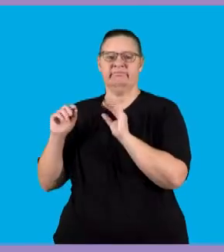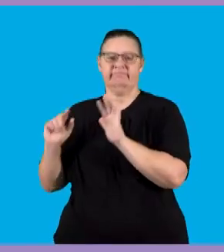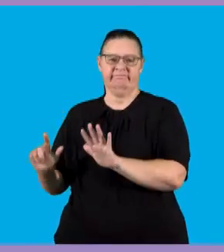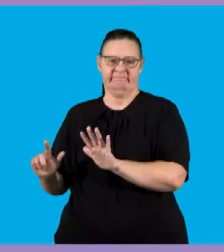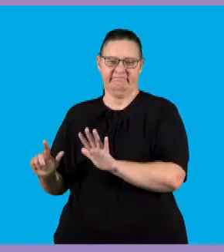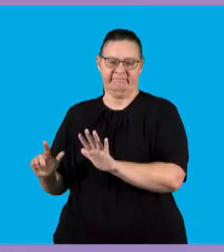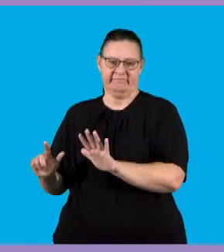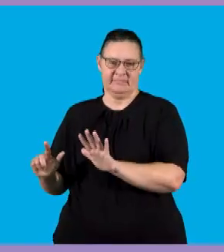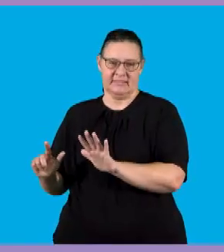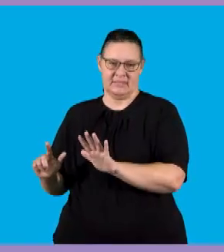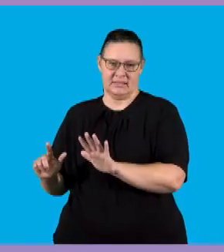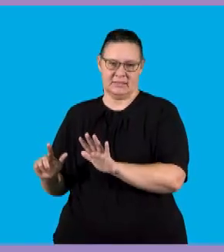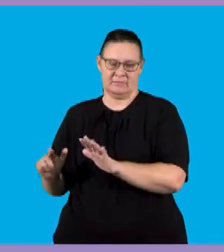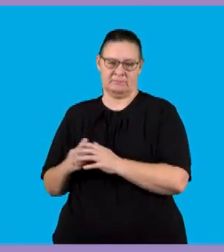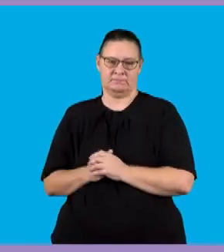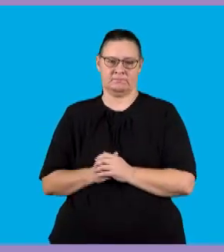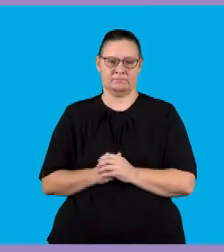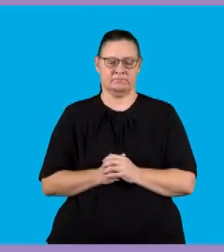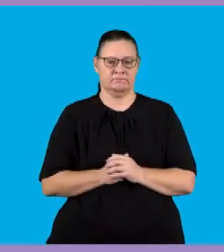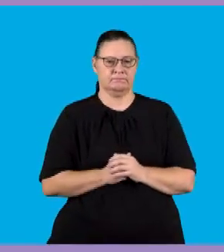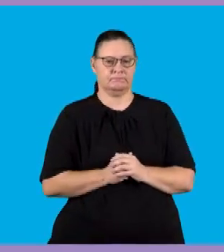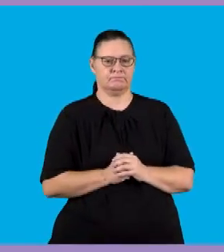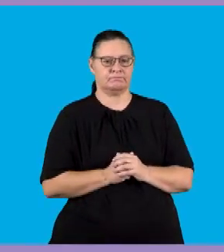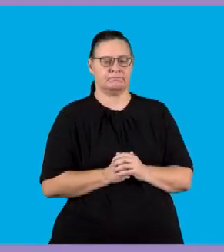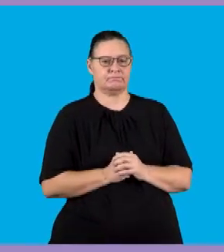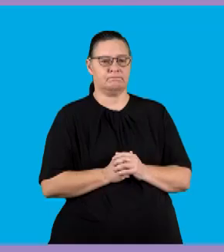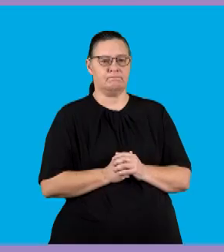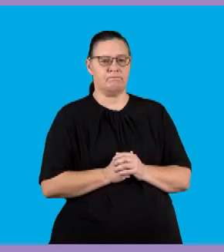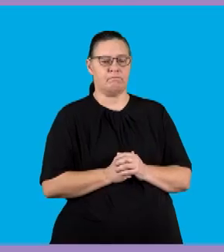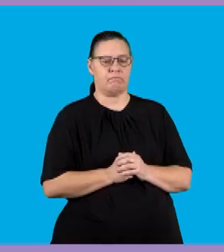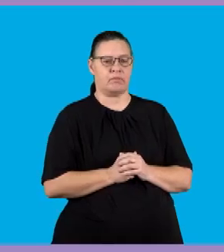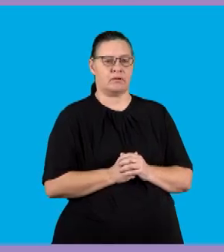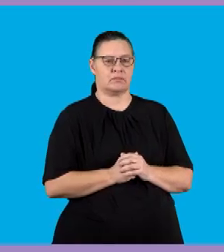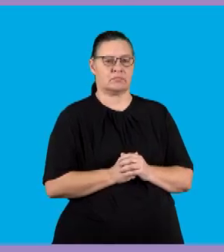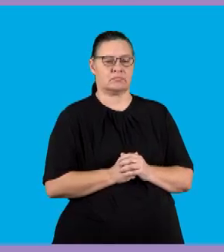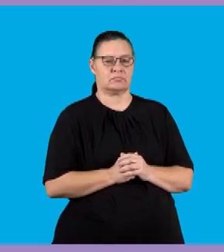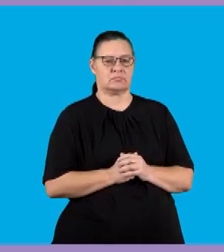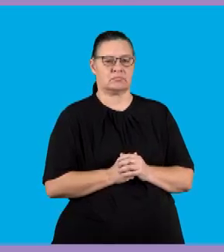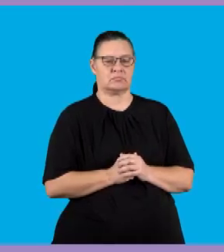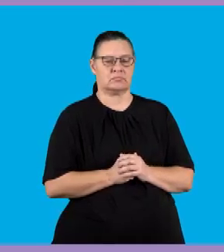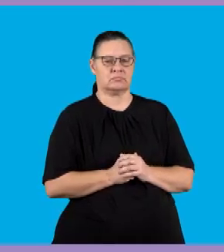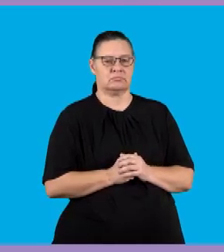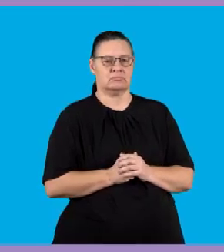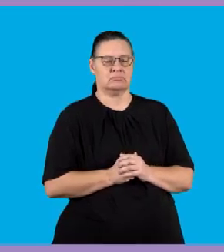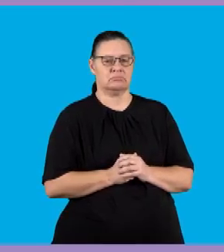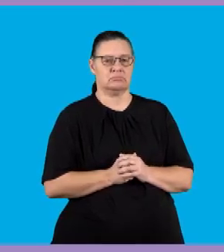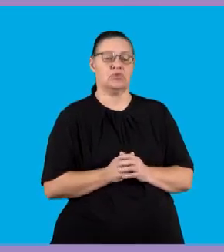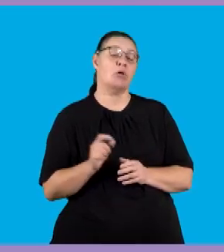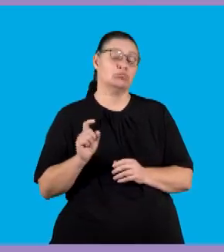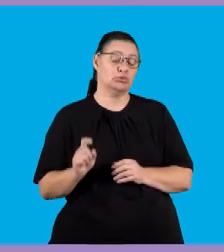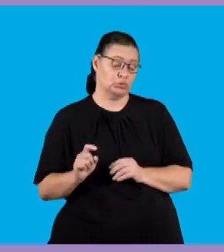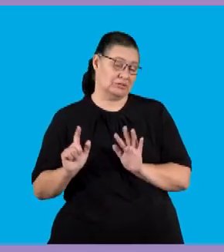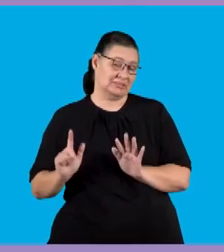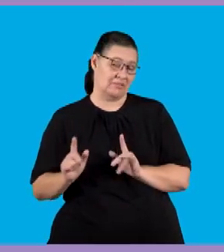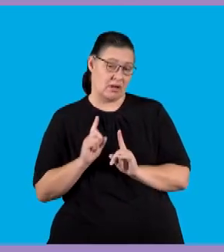subtract something to get an answer of 7. So we got there an answer of, or